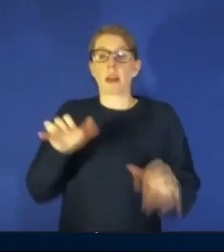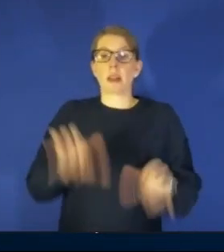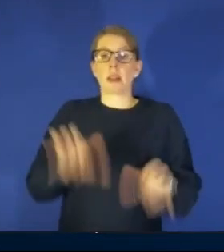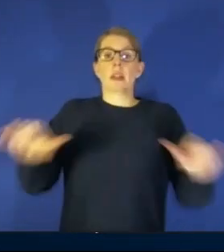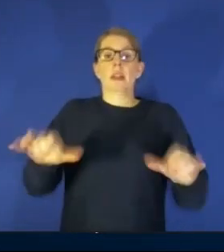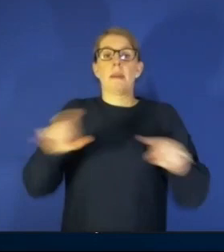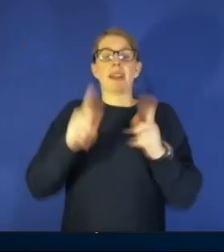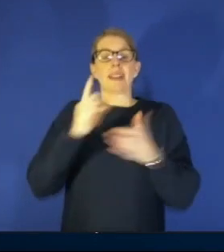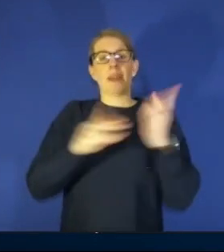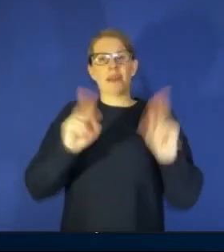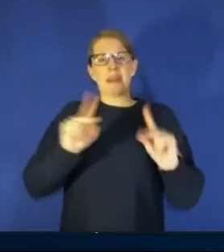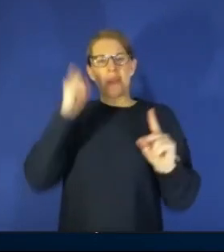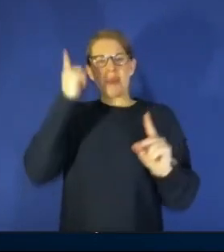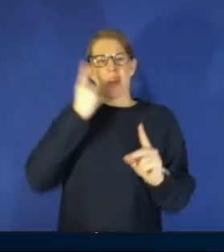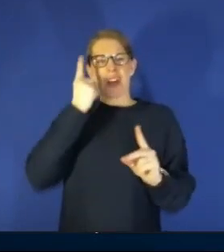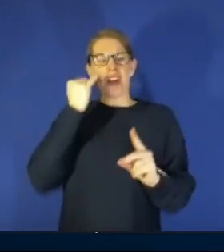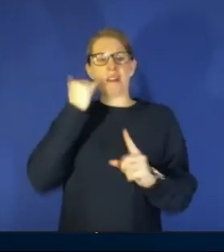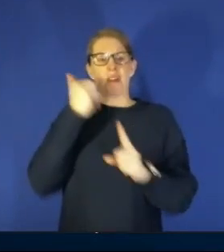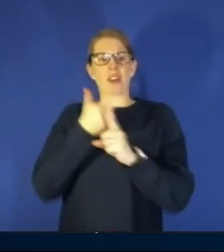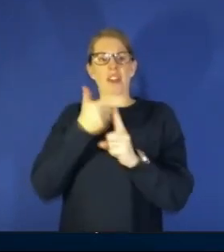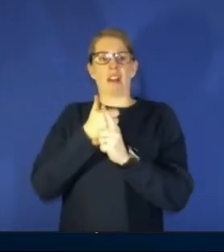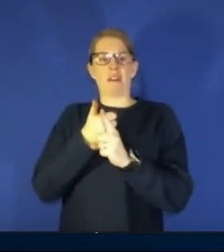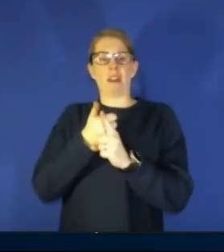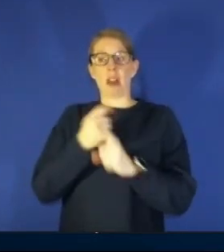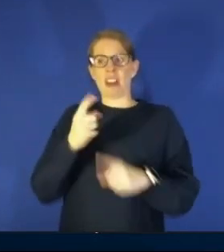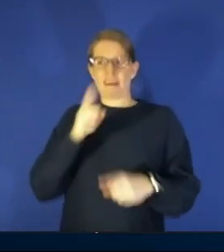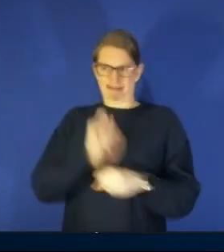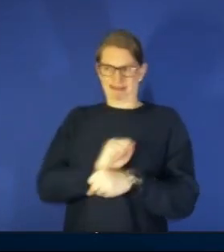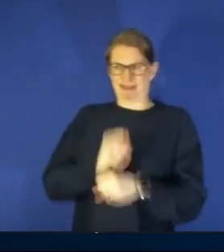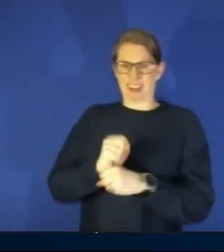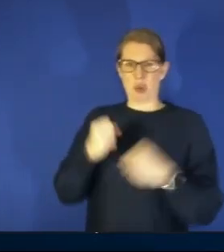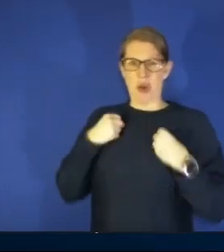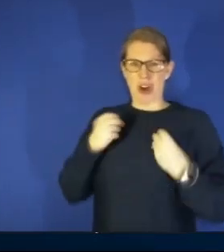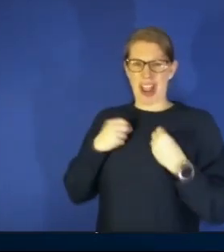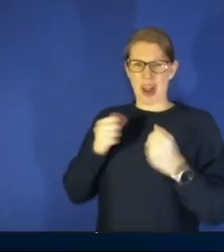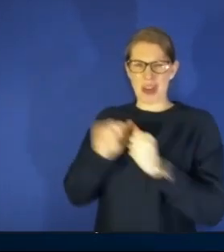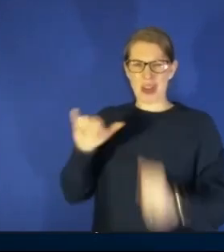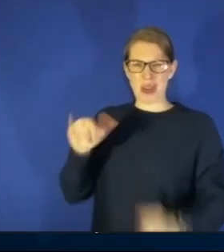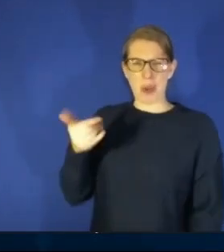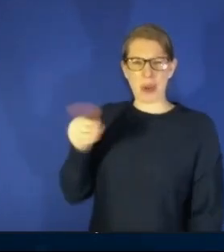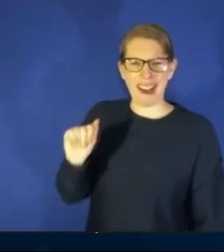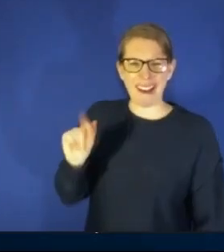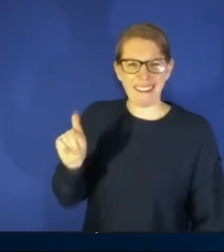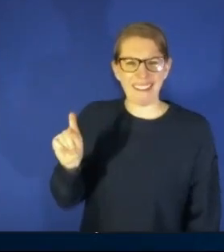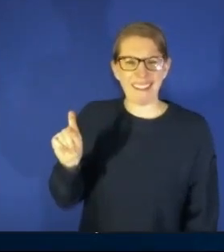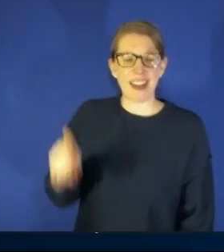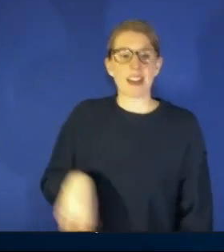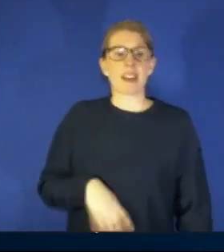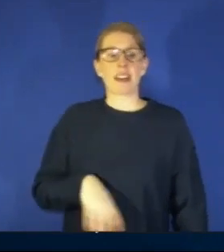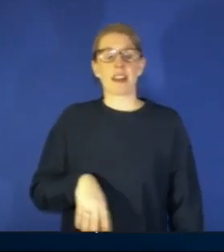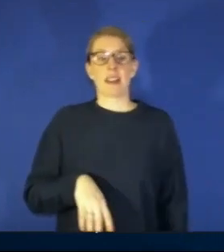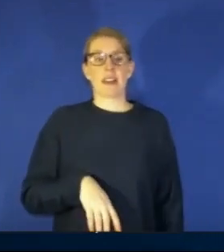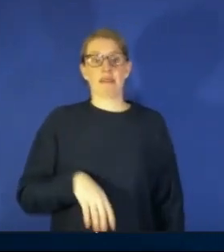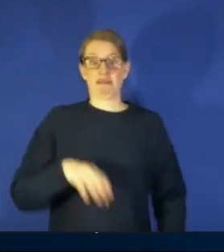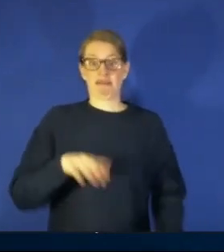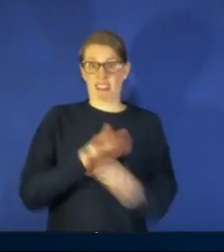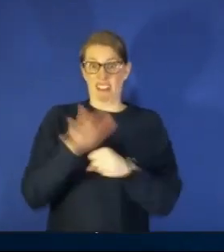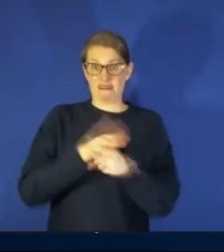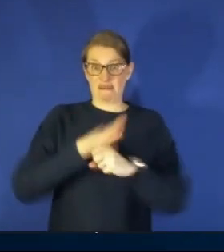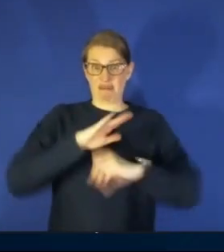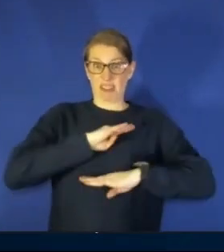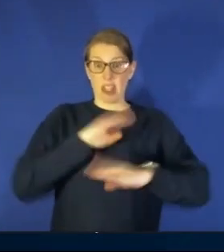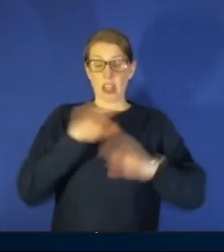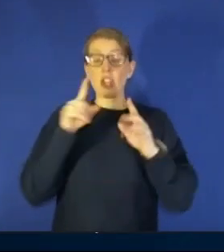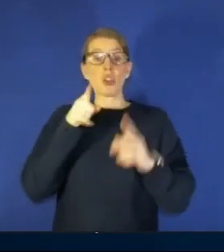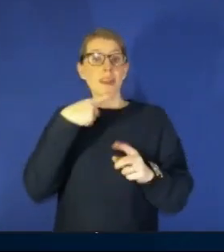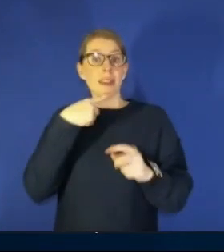people wonder if she's really, have asked her, are you really getting a workout with yoga? What do you think about that? You said consistency is the key.